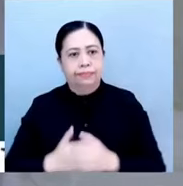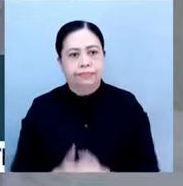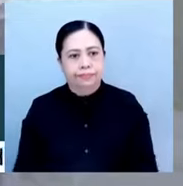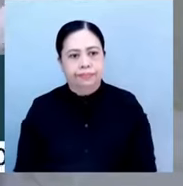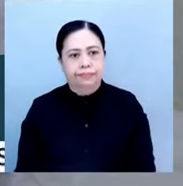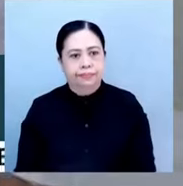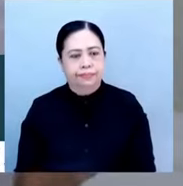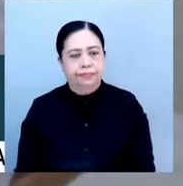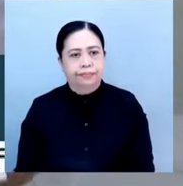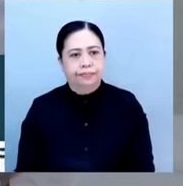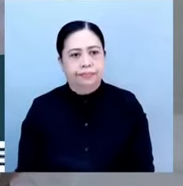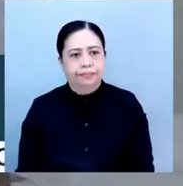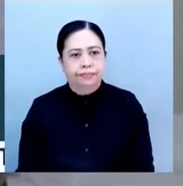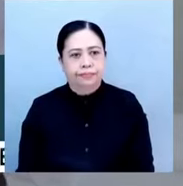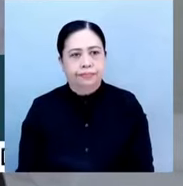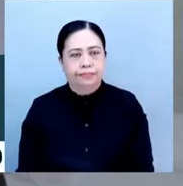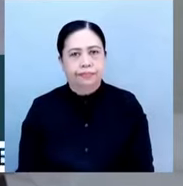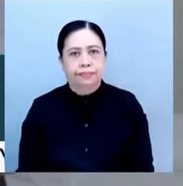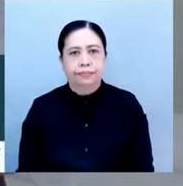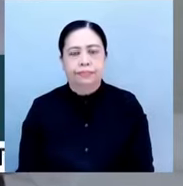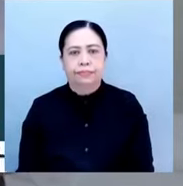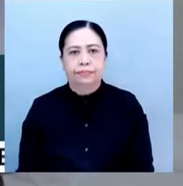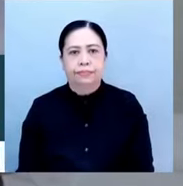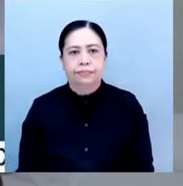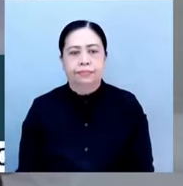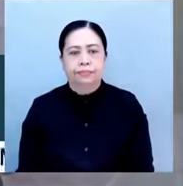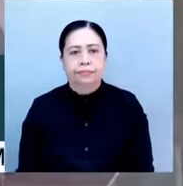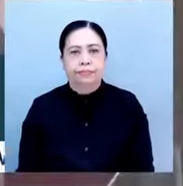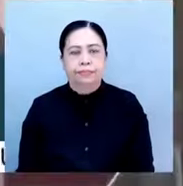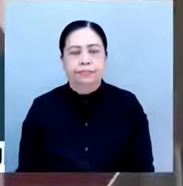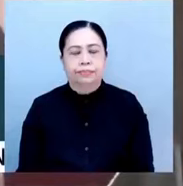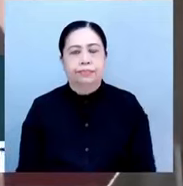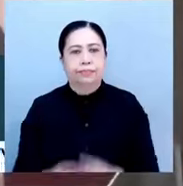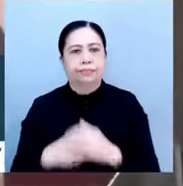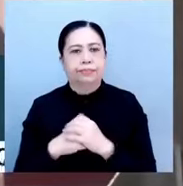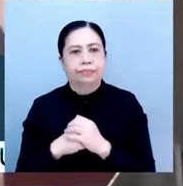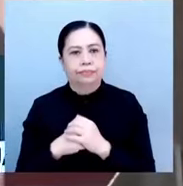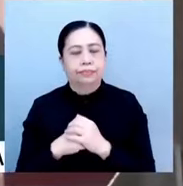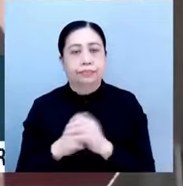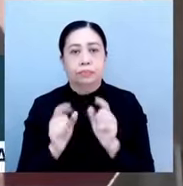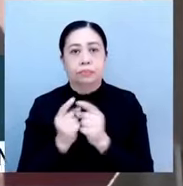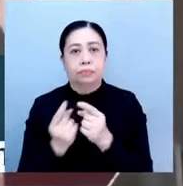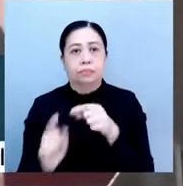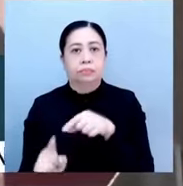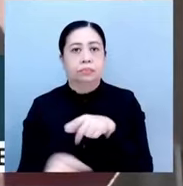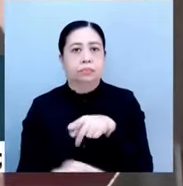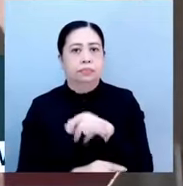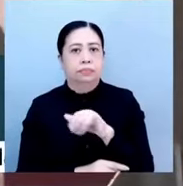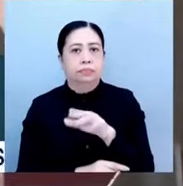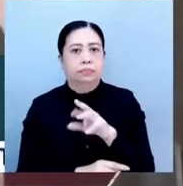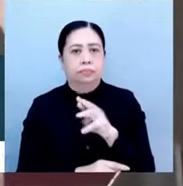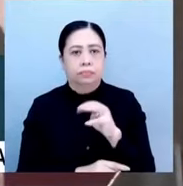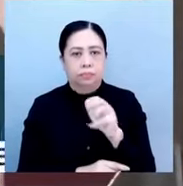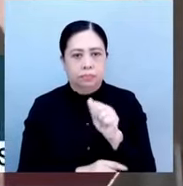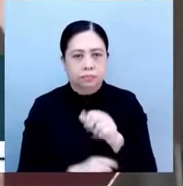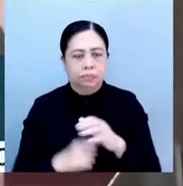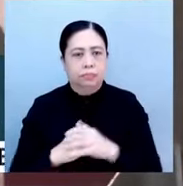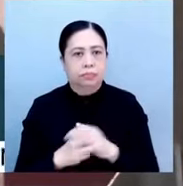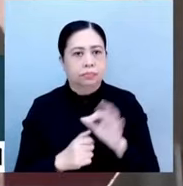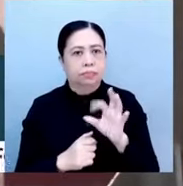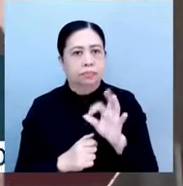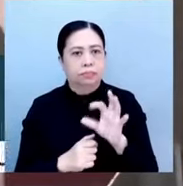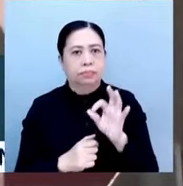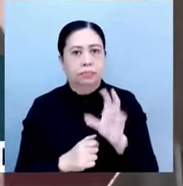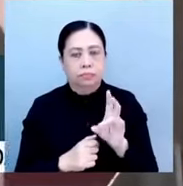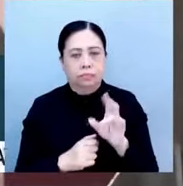not the first time for PIRMA to spearhead a People's Initiative. The group PIRMA initially hugged the news in 1997 when